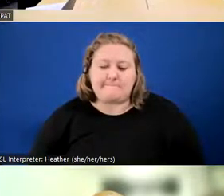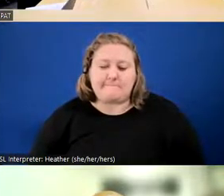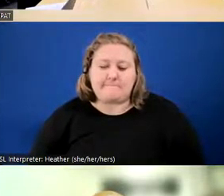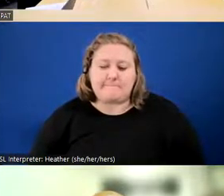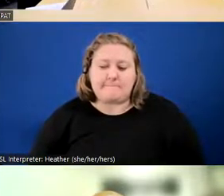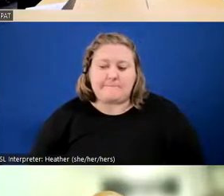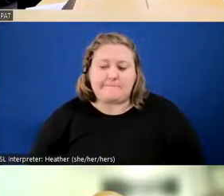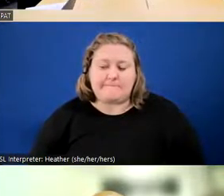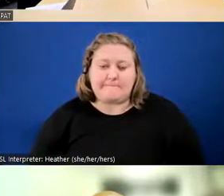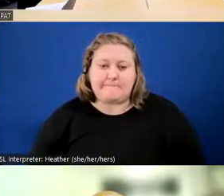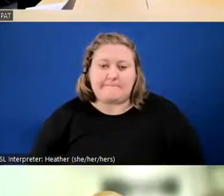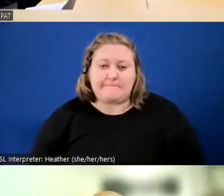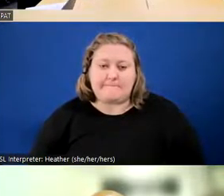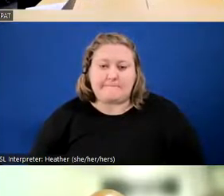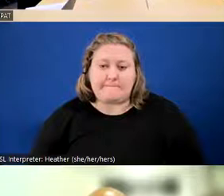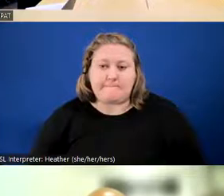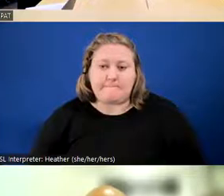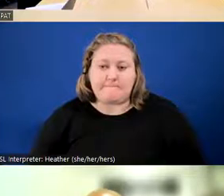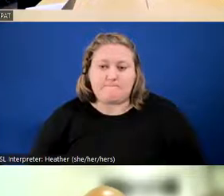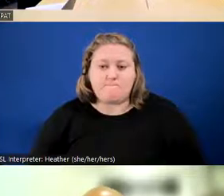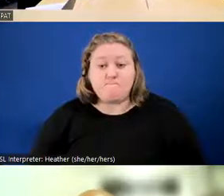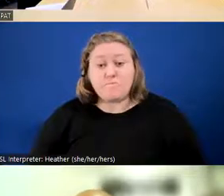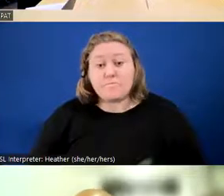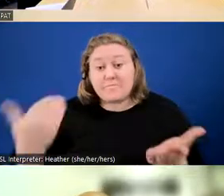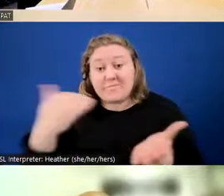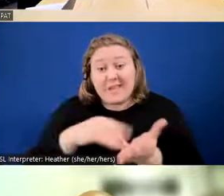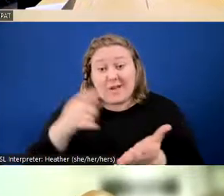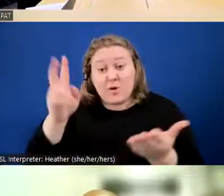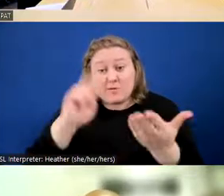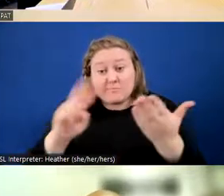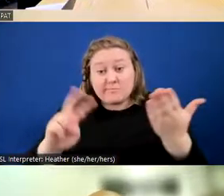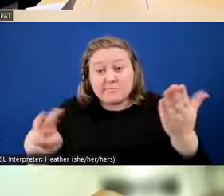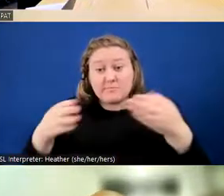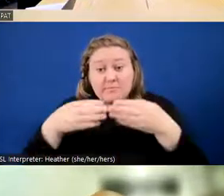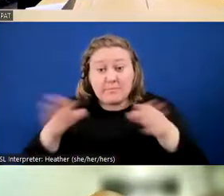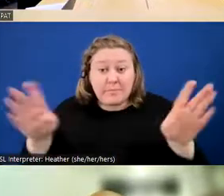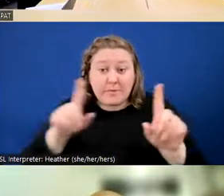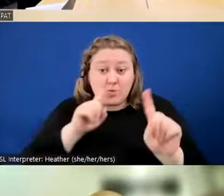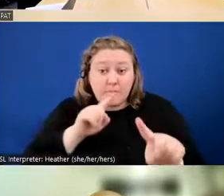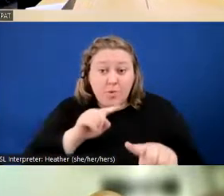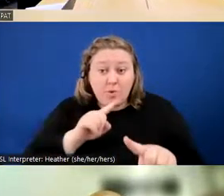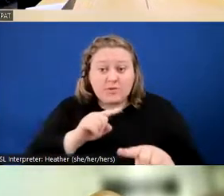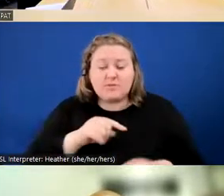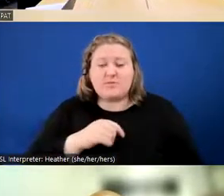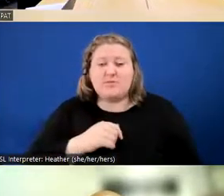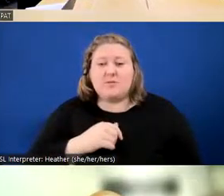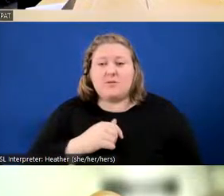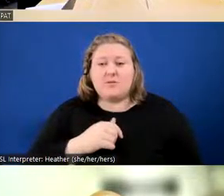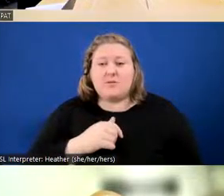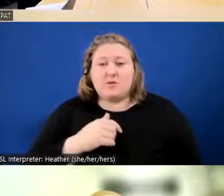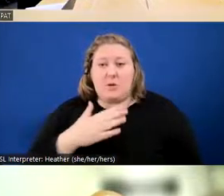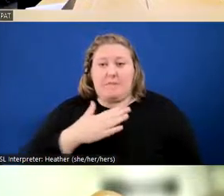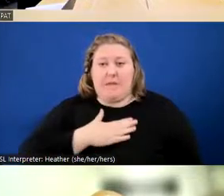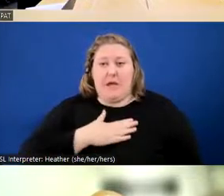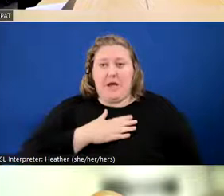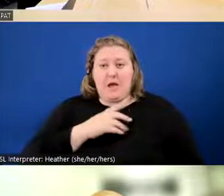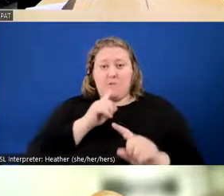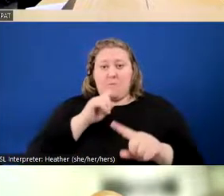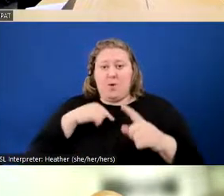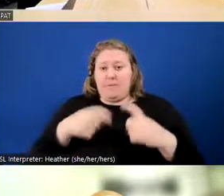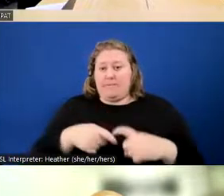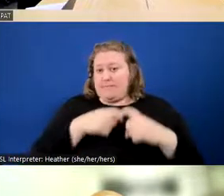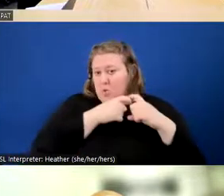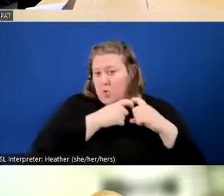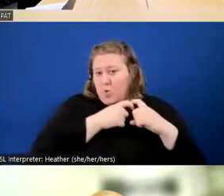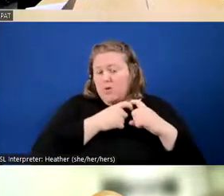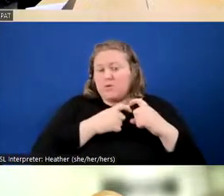again, let you all go through a lot of the public report. I wanted to highlight that, but I'm going to pause on my reporting out and turn it